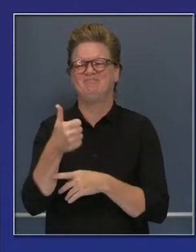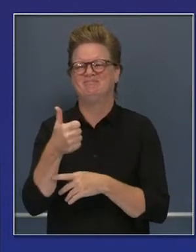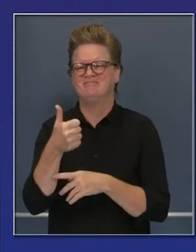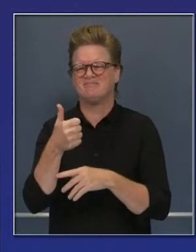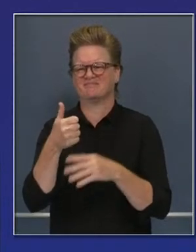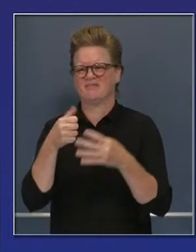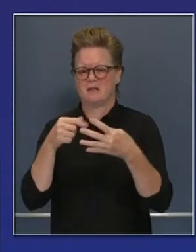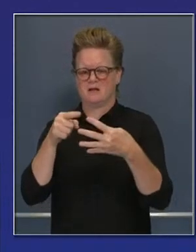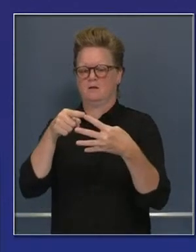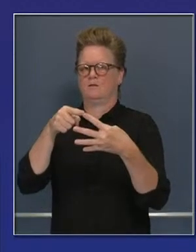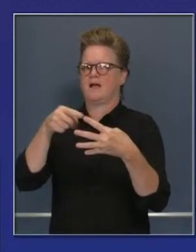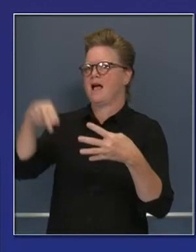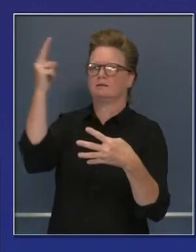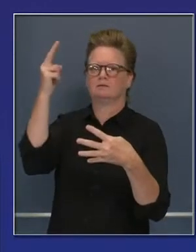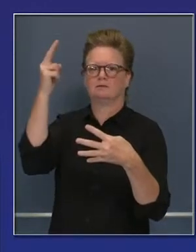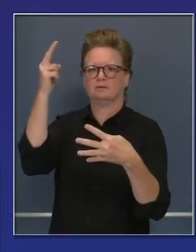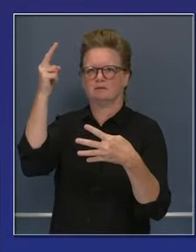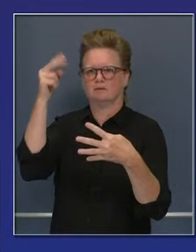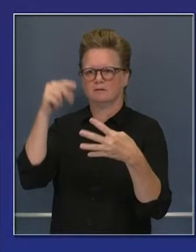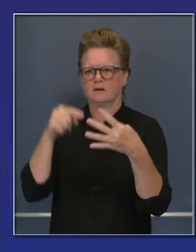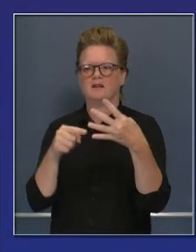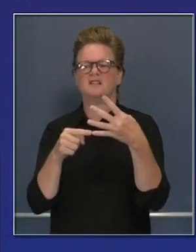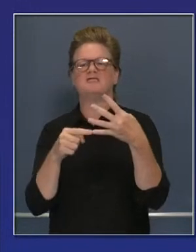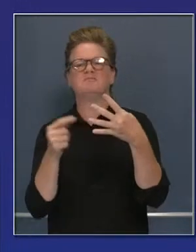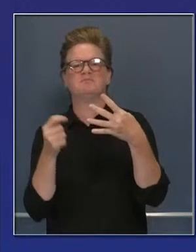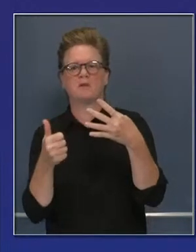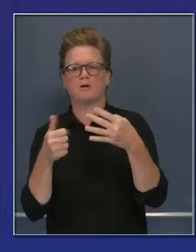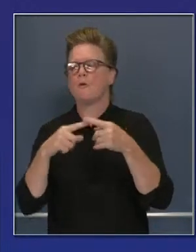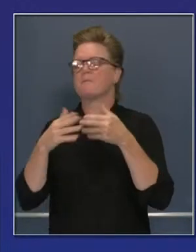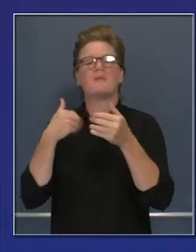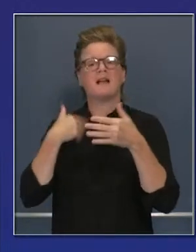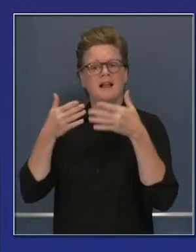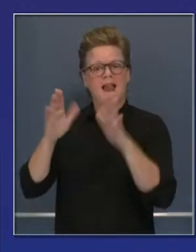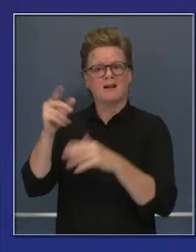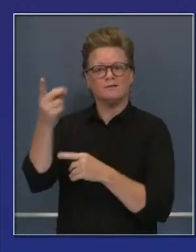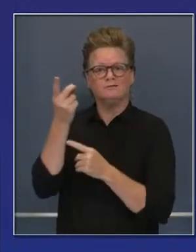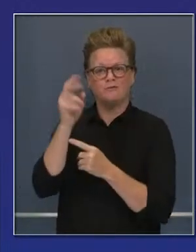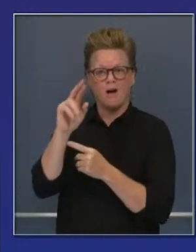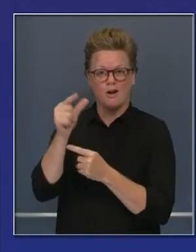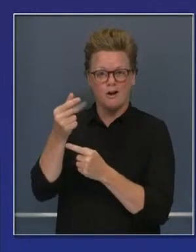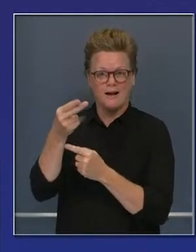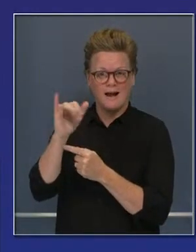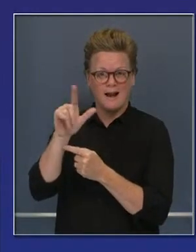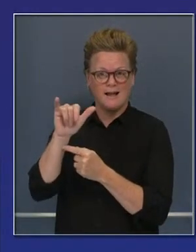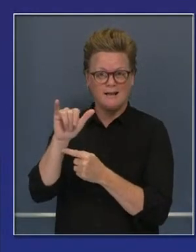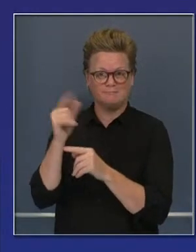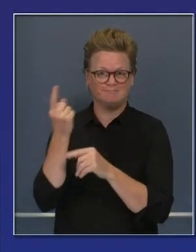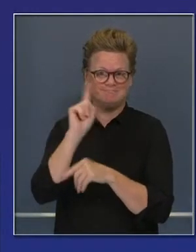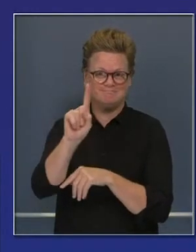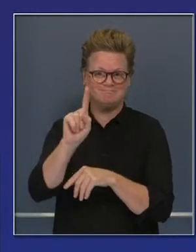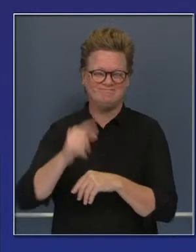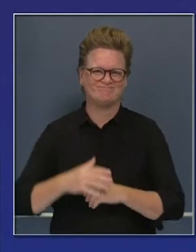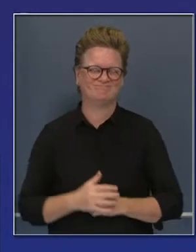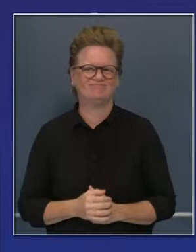that, let me ask Dr. Galley to come up and walk you through some of these details.